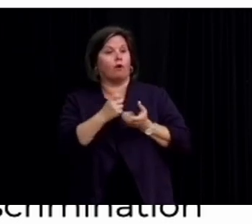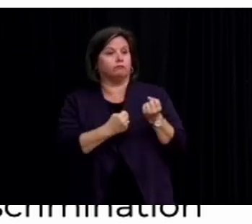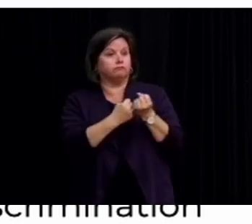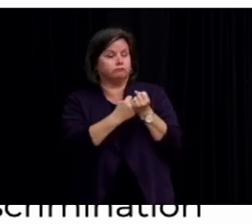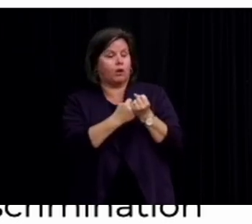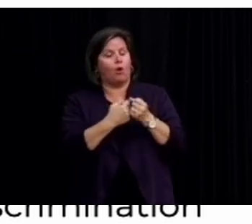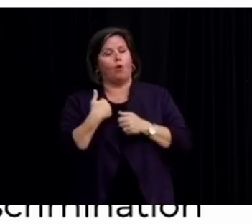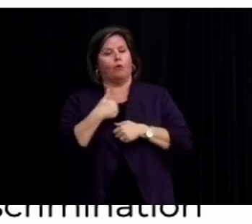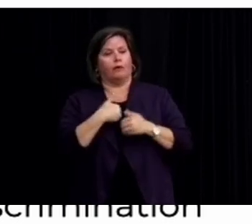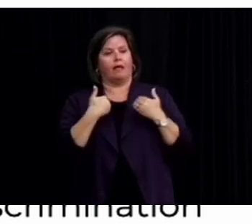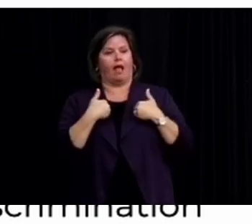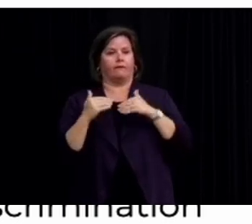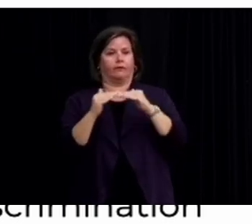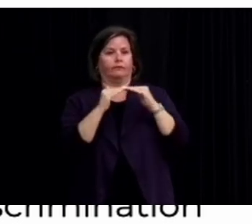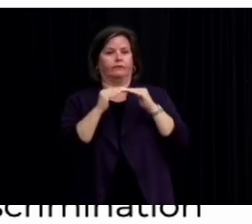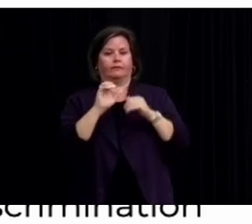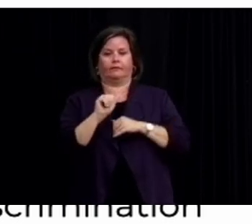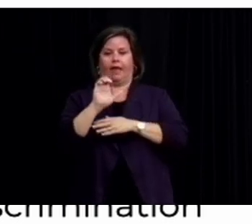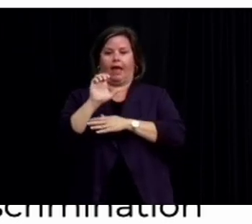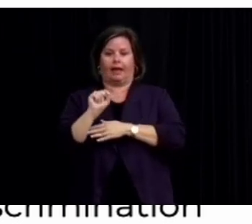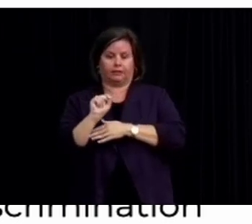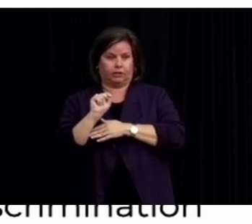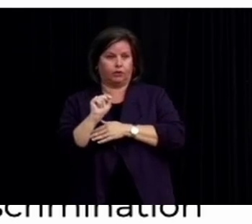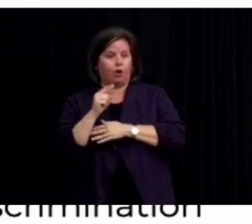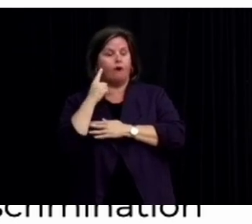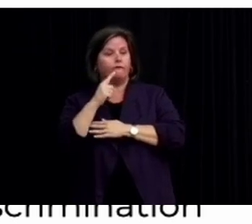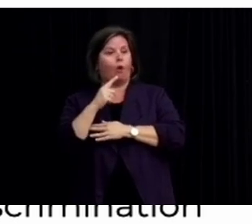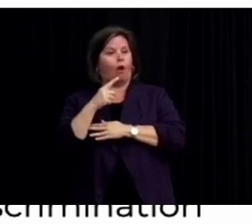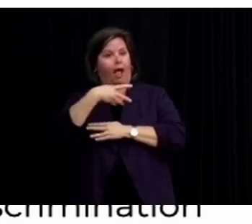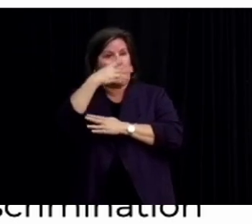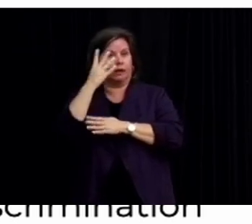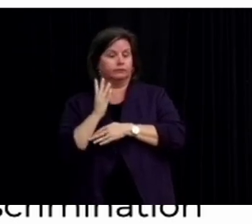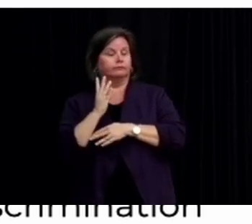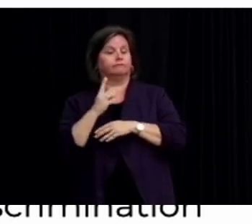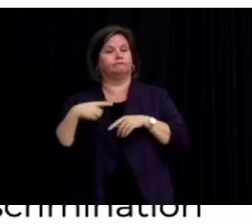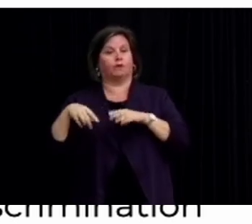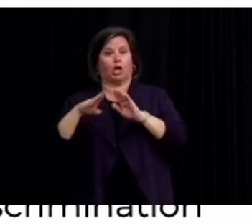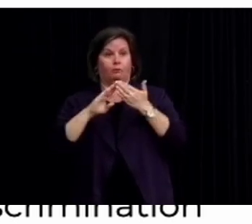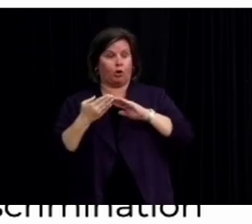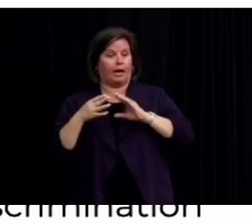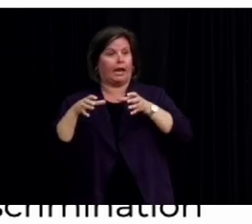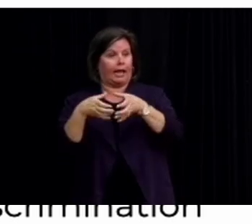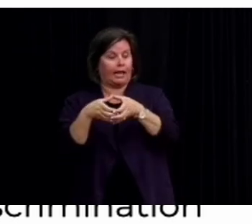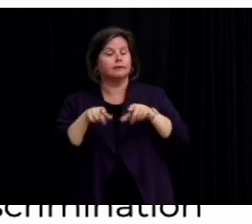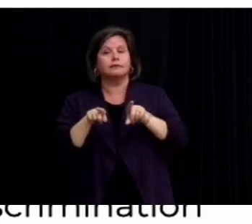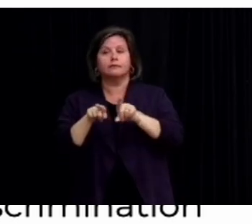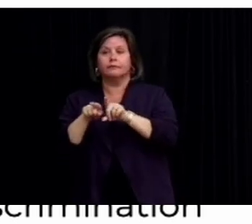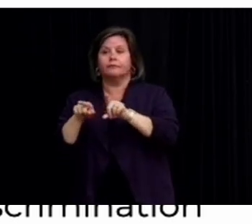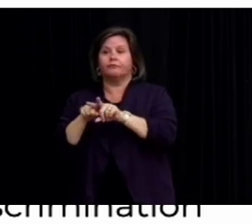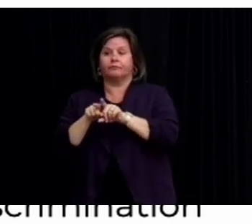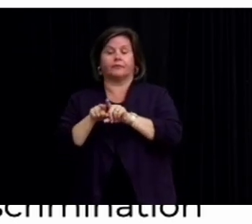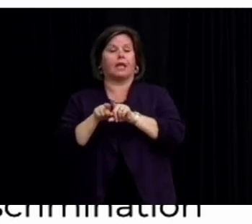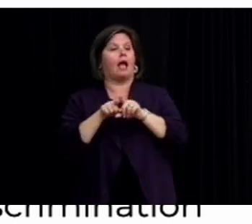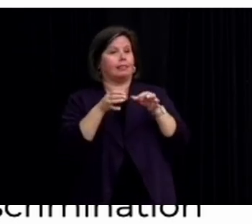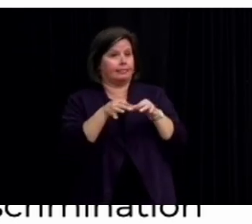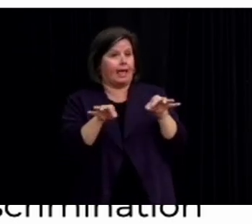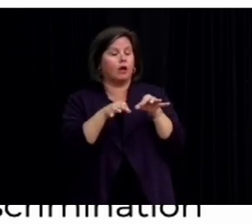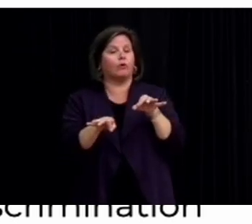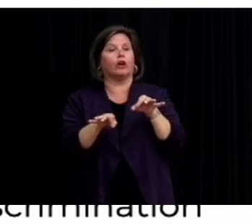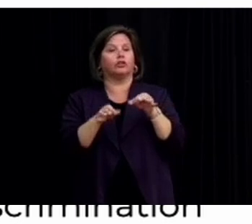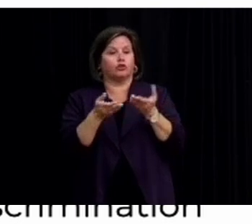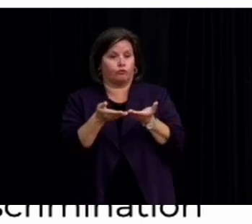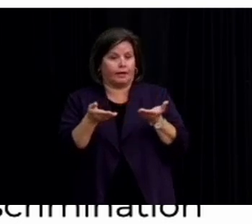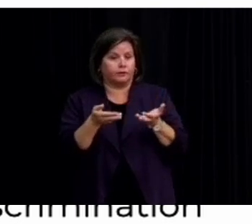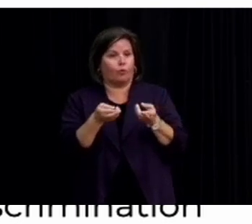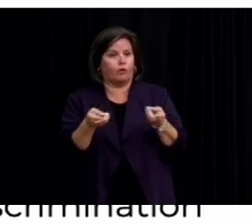more explicit protections for LGBT+ communities. We are in support of language resources for